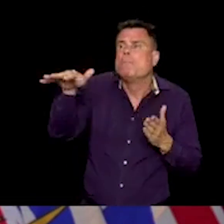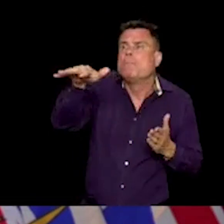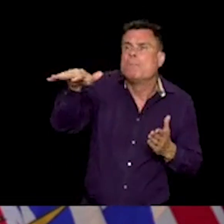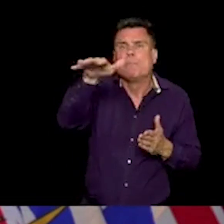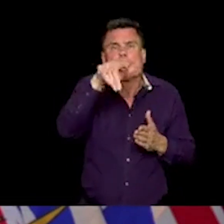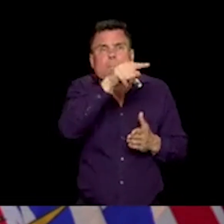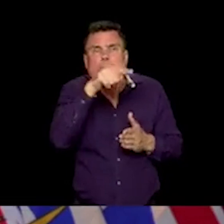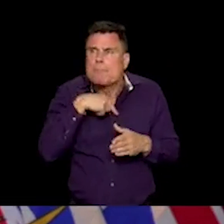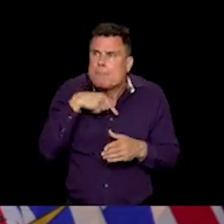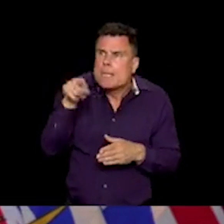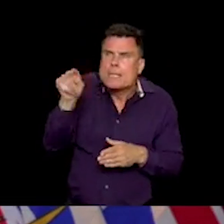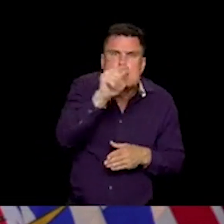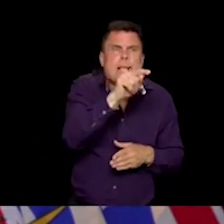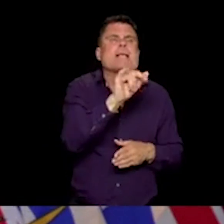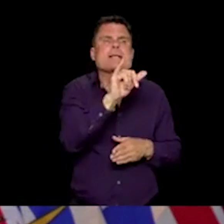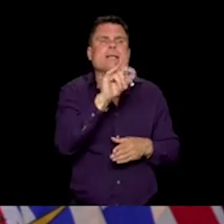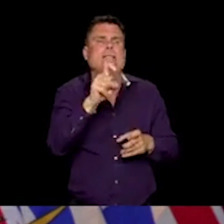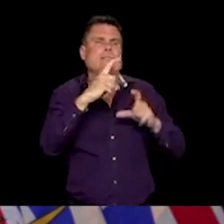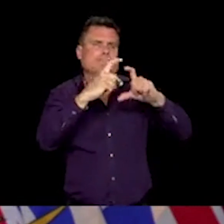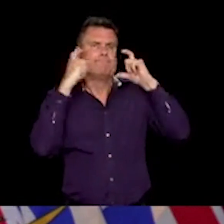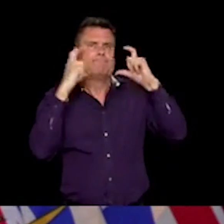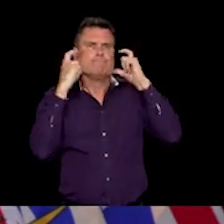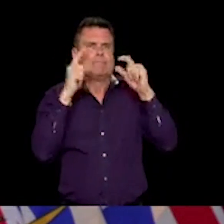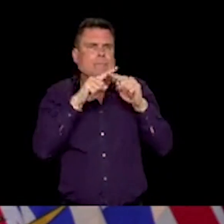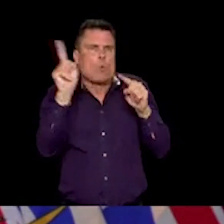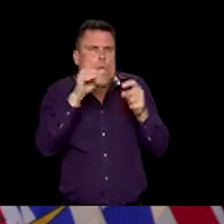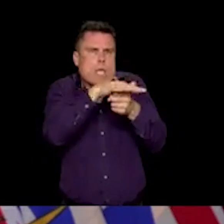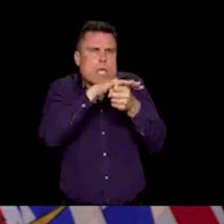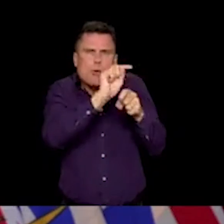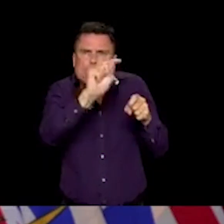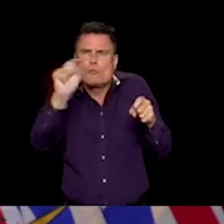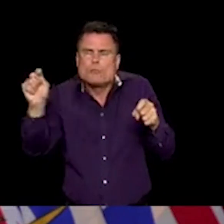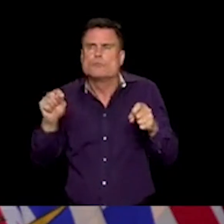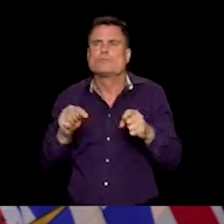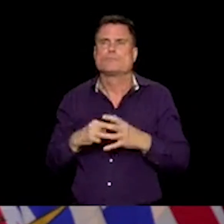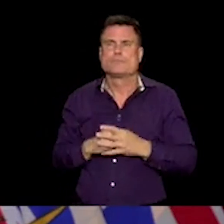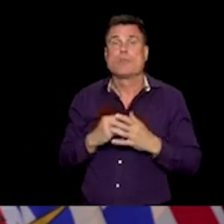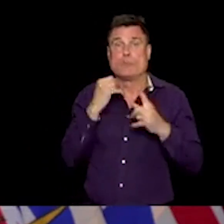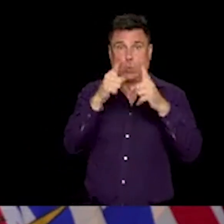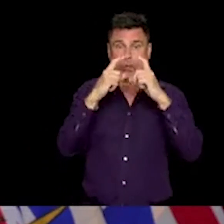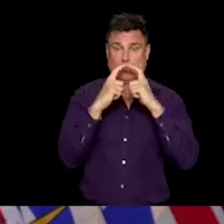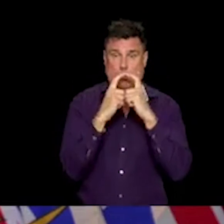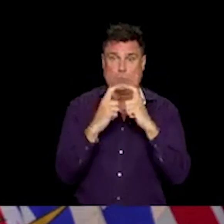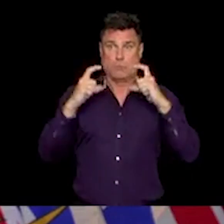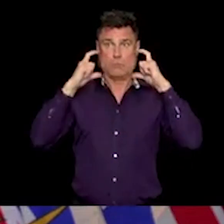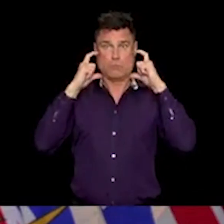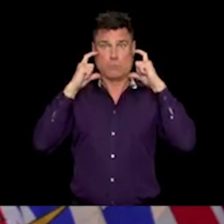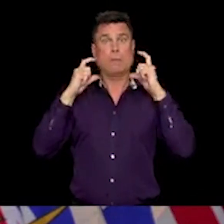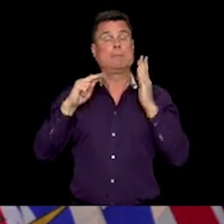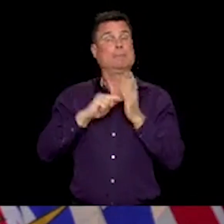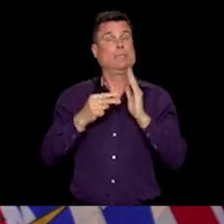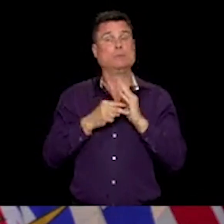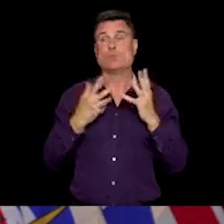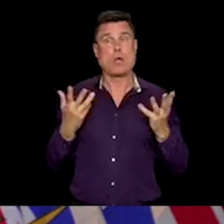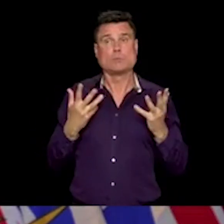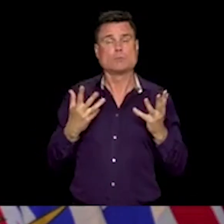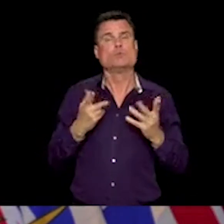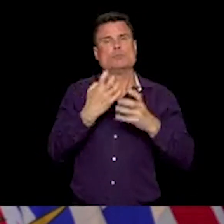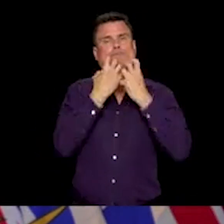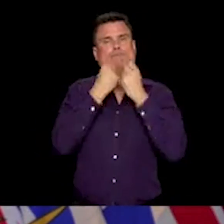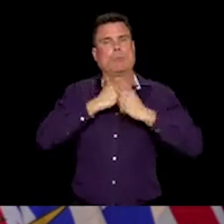in small retail stores, for example, where barriers or other measures that are more effective may not